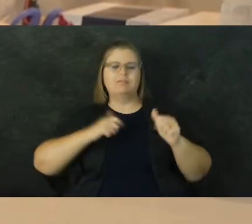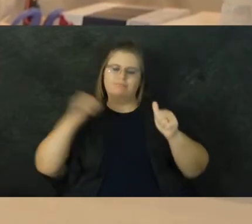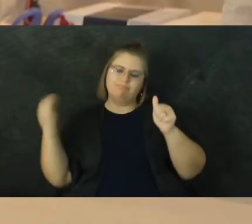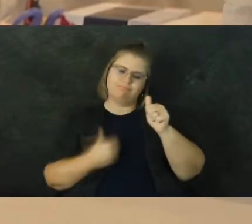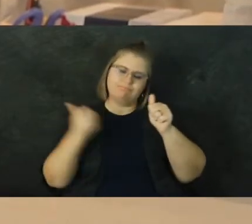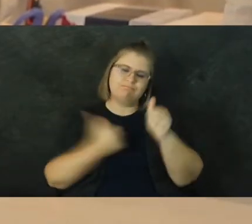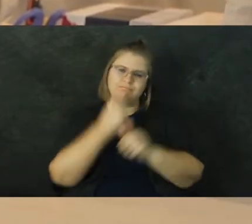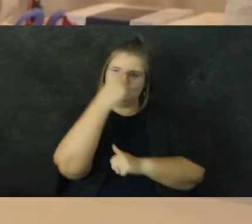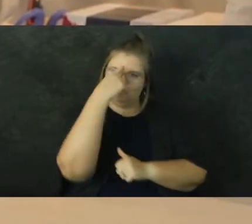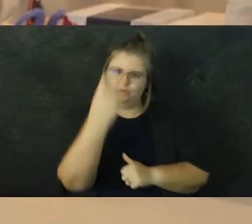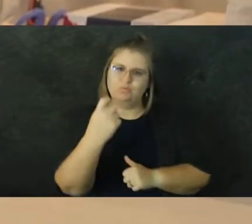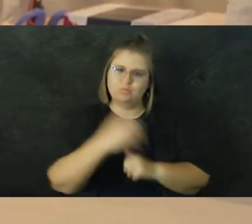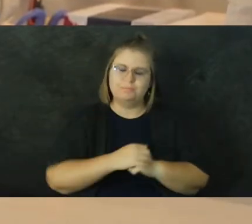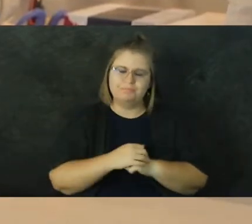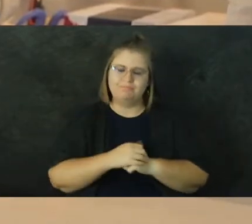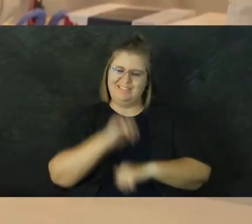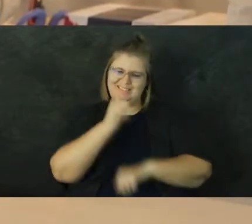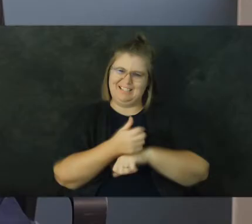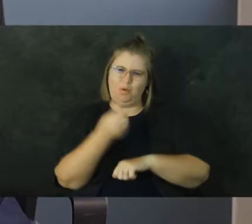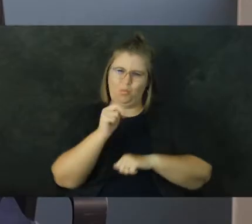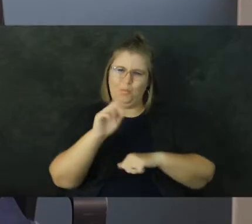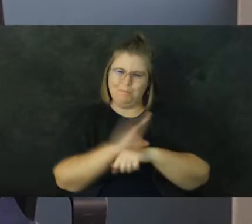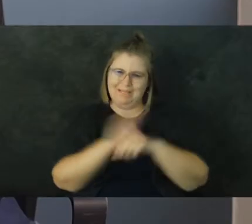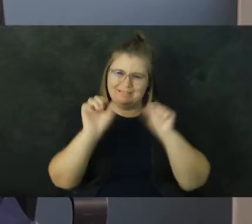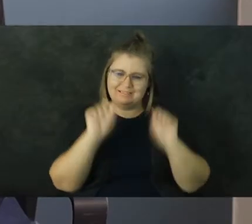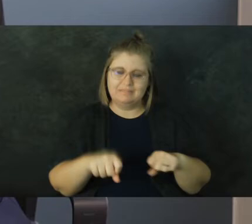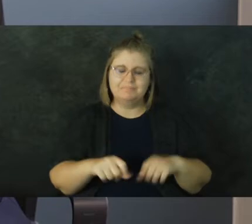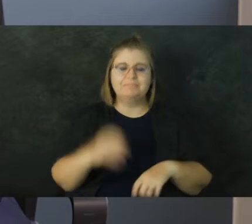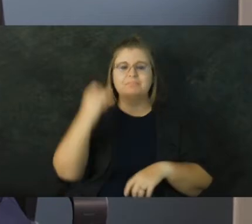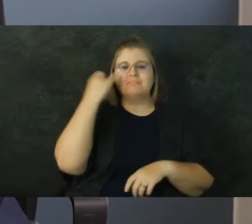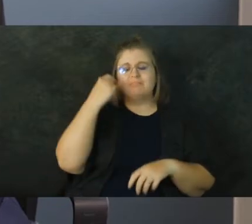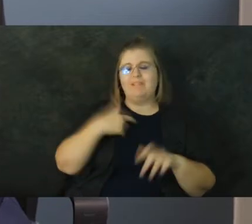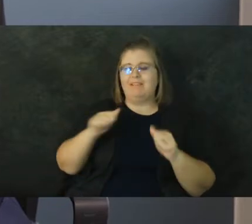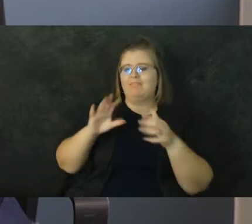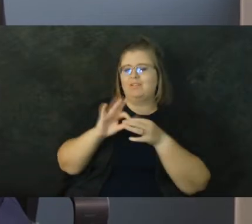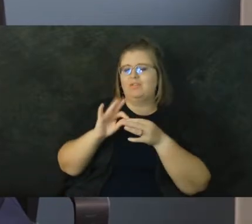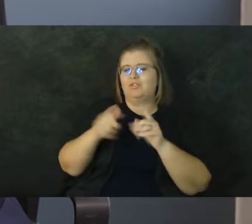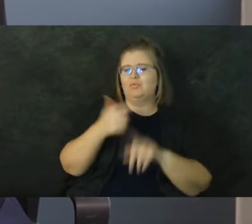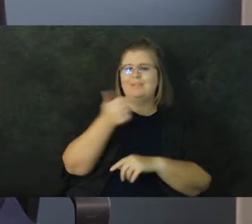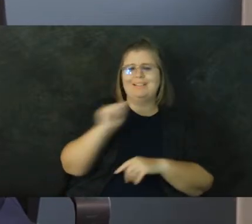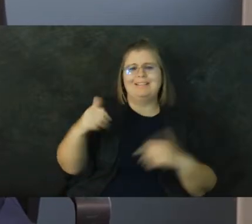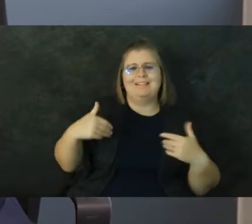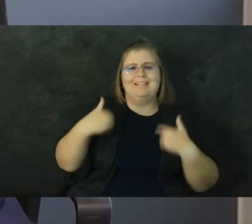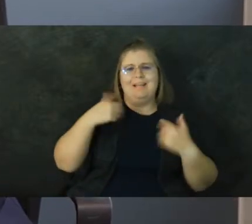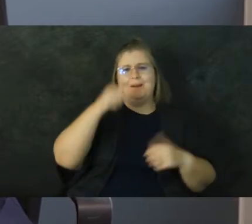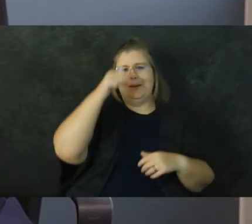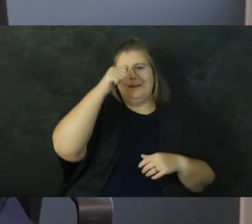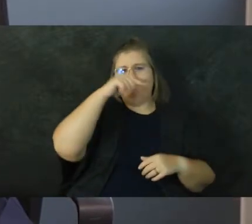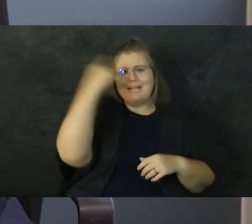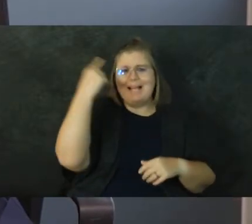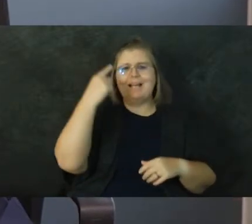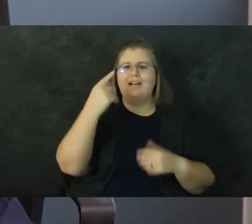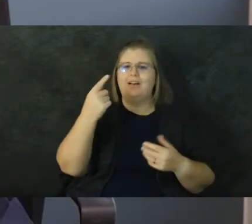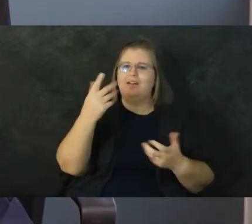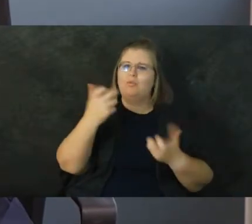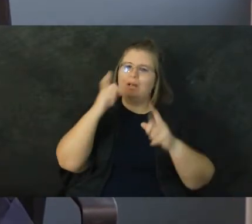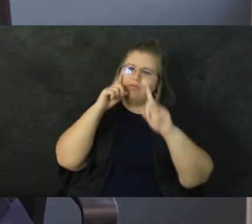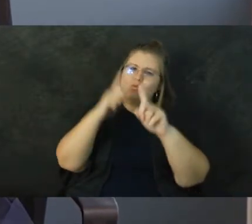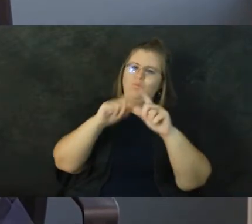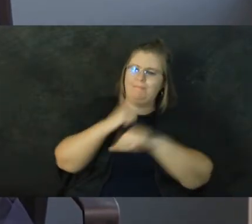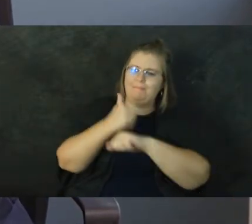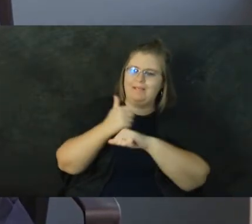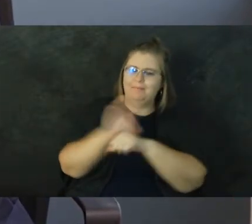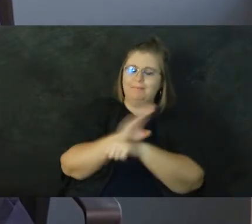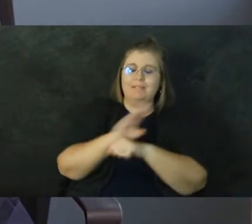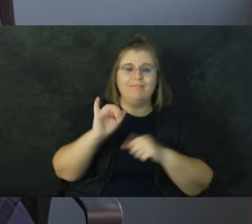successful, to follow your dreams, to be an entrepreneur. If I could say anything to young Black entrepreneurs, I would